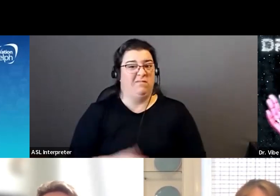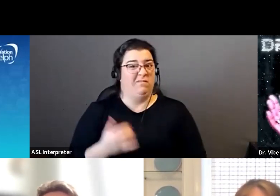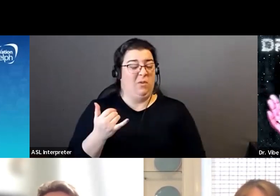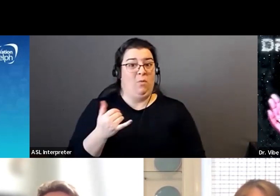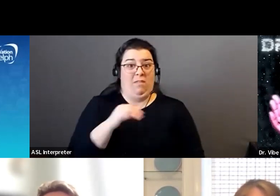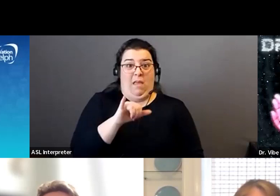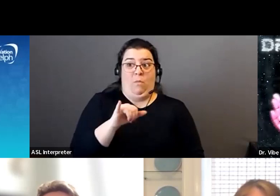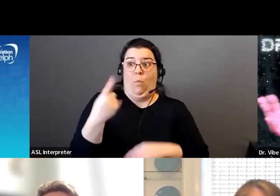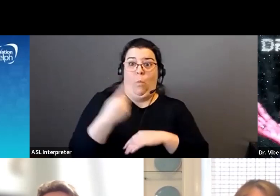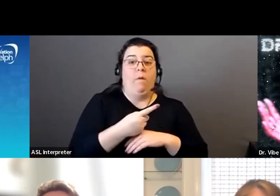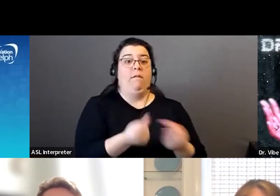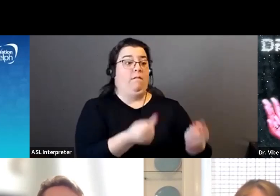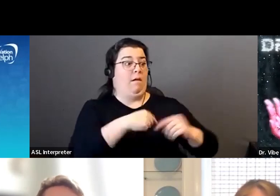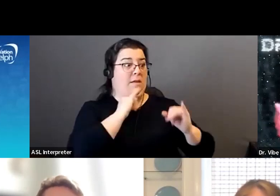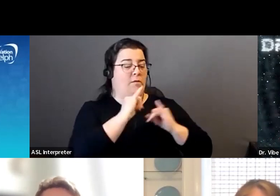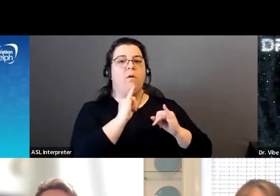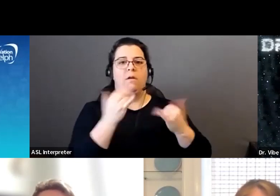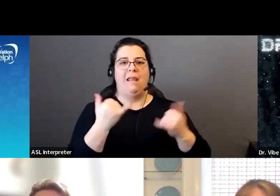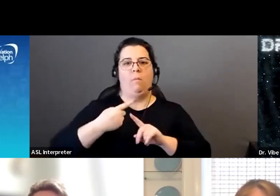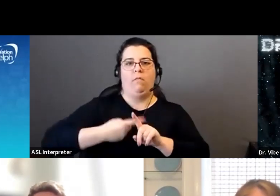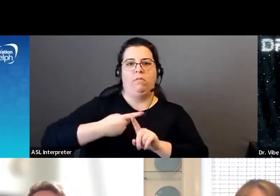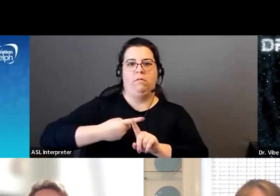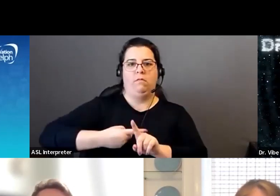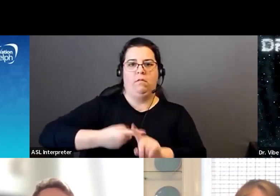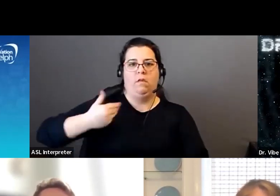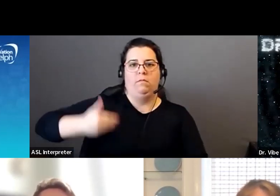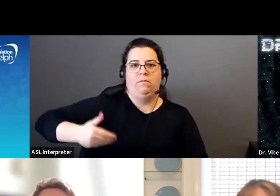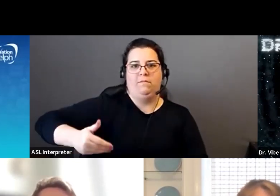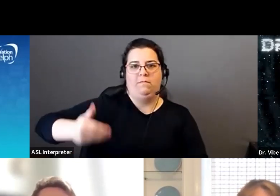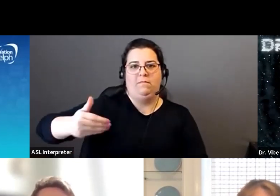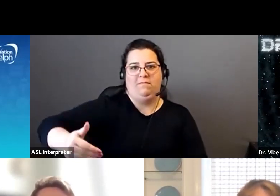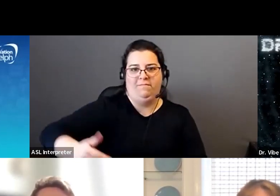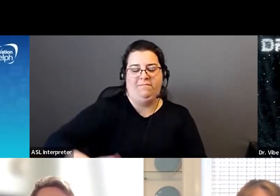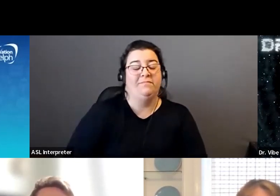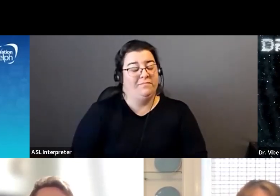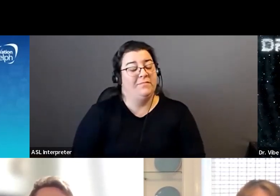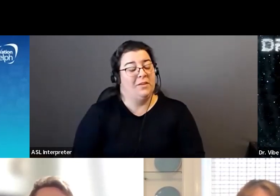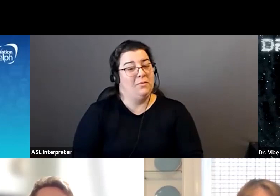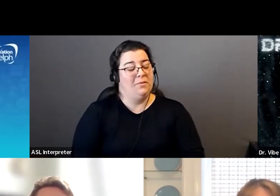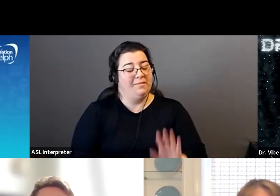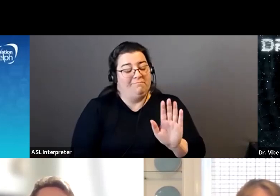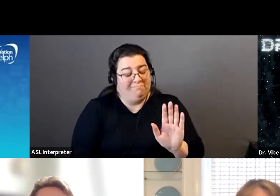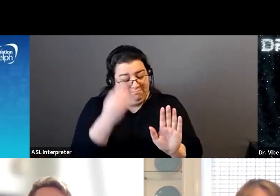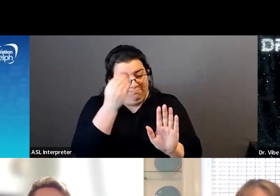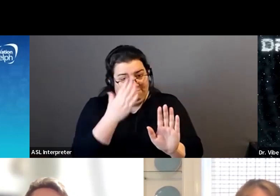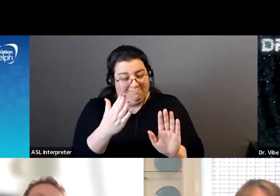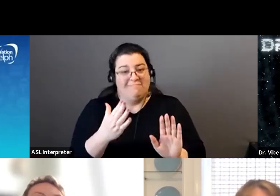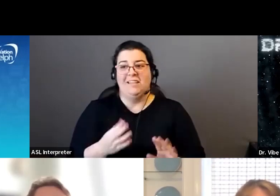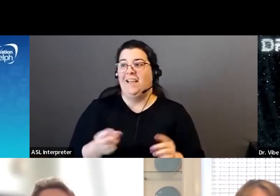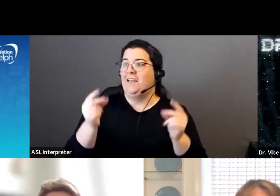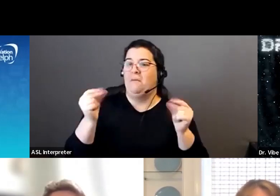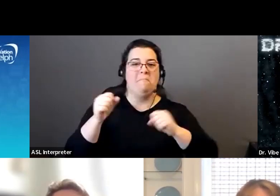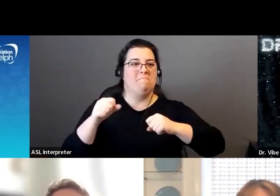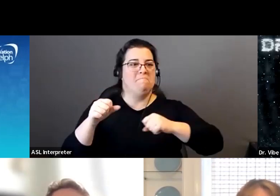credibility for me and for the show. So that's a big win. Now remember, it's taken a long time, folks. It just